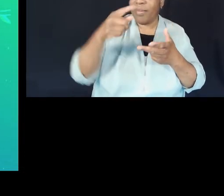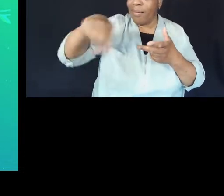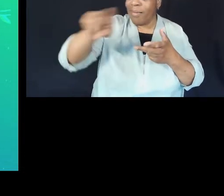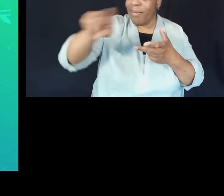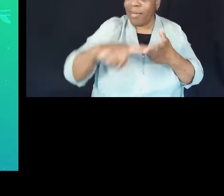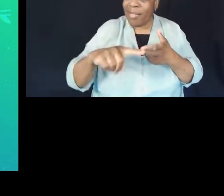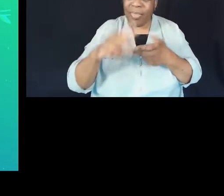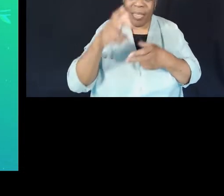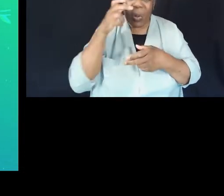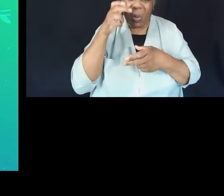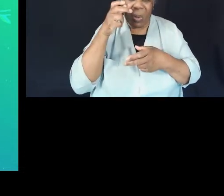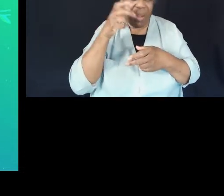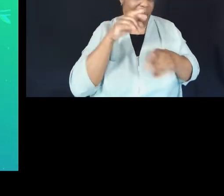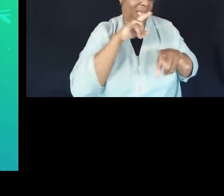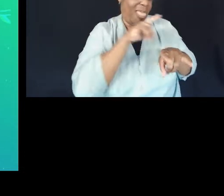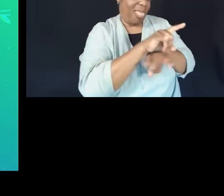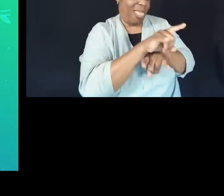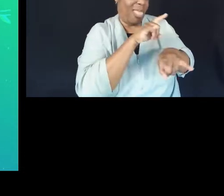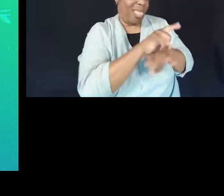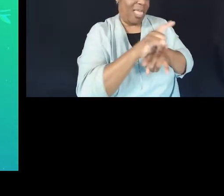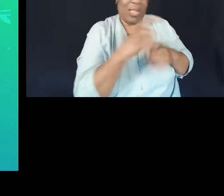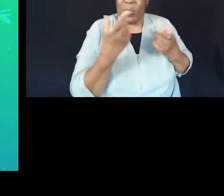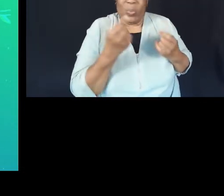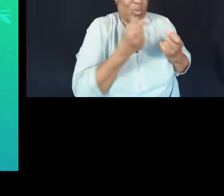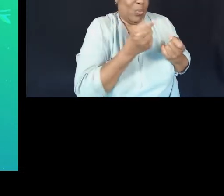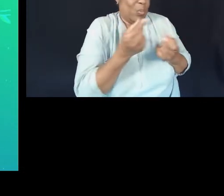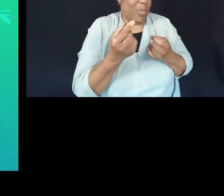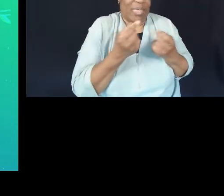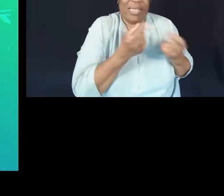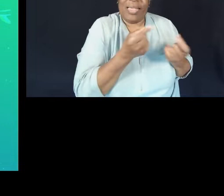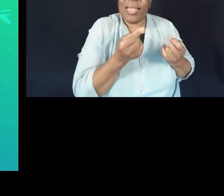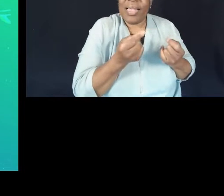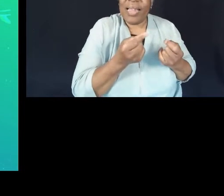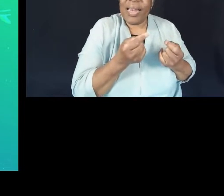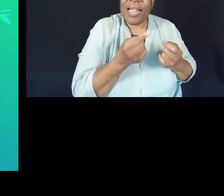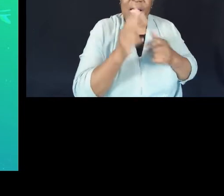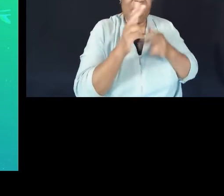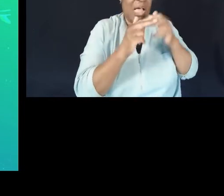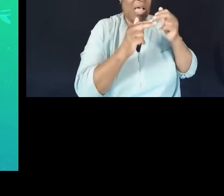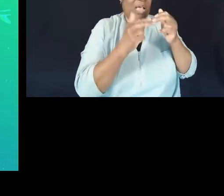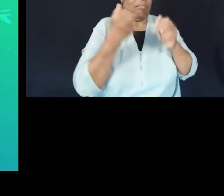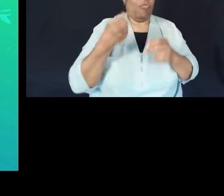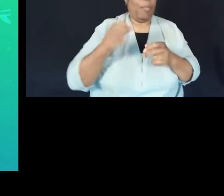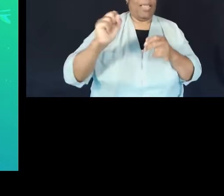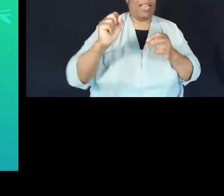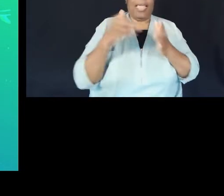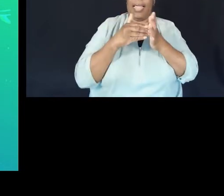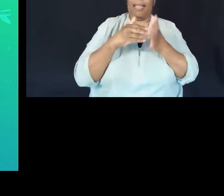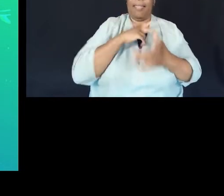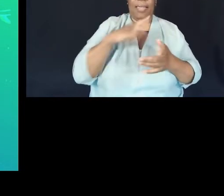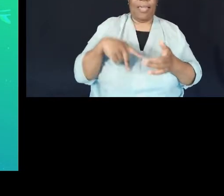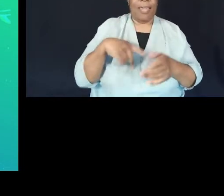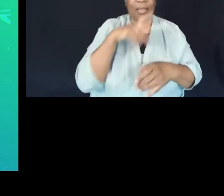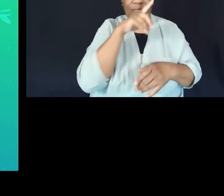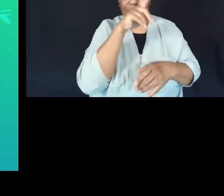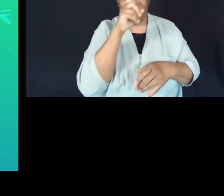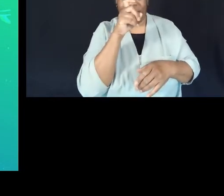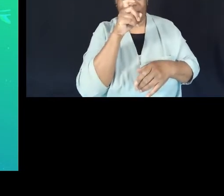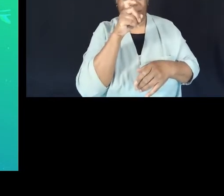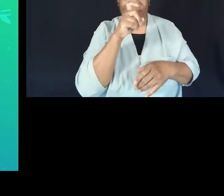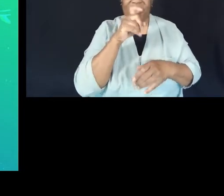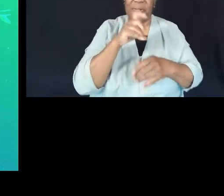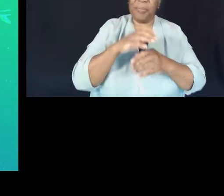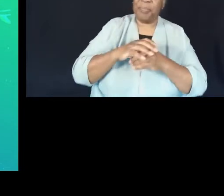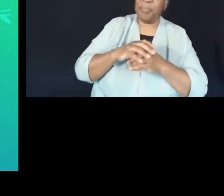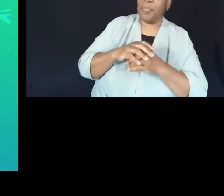us. "What is this that you're doing?" they asked. "Are you rebelling against the king?" I answered them by saying, "The God